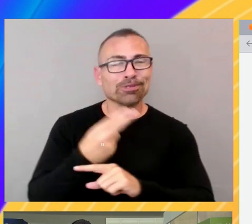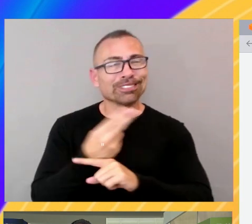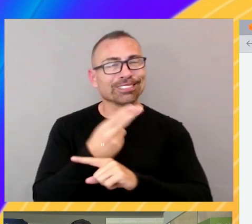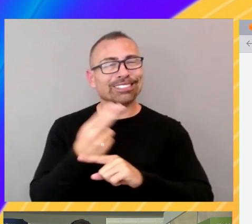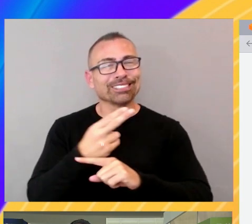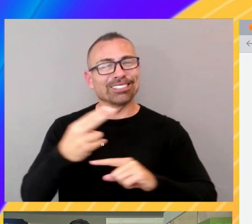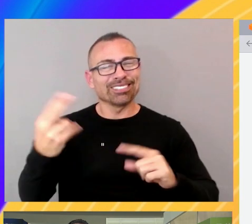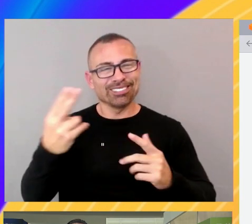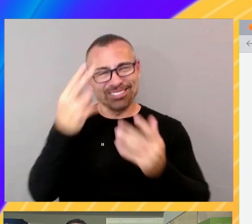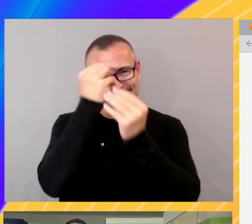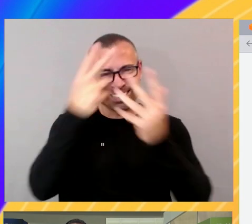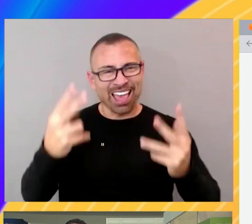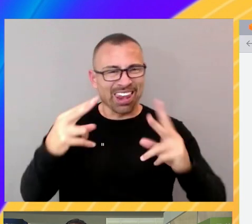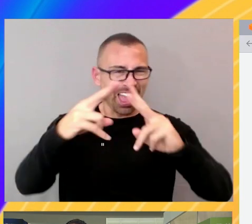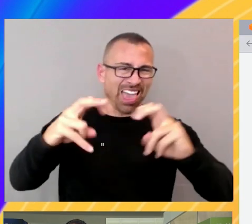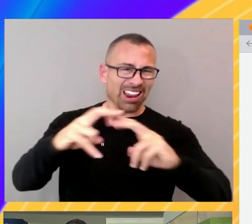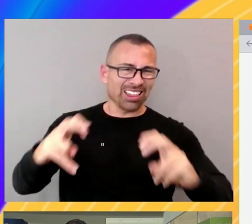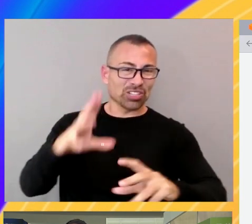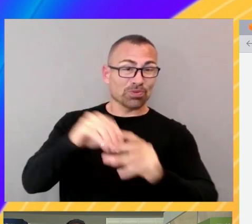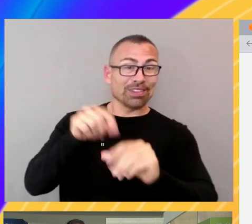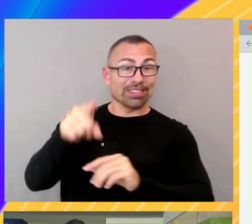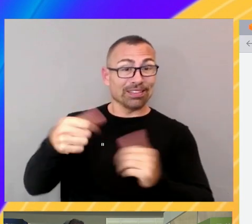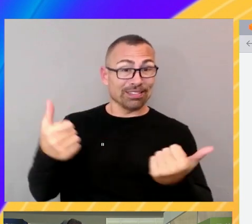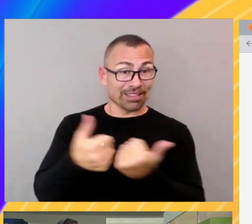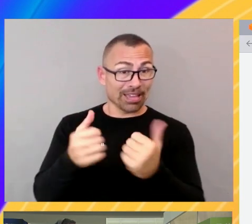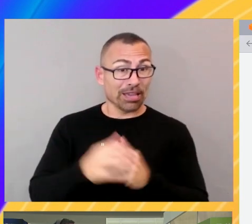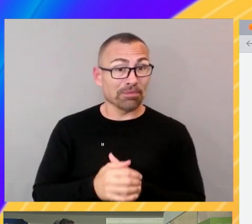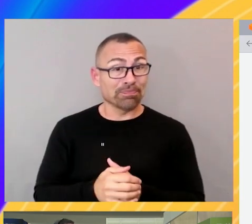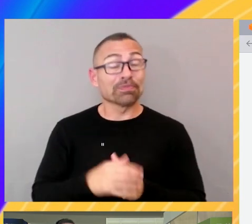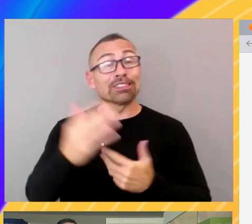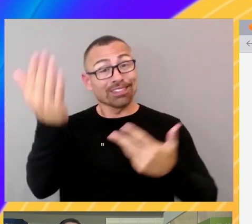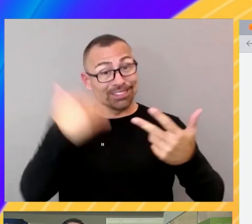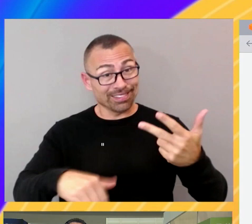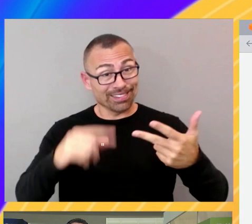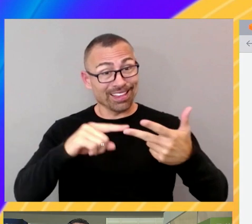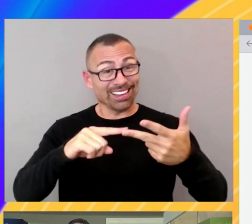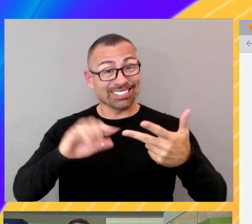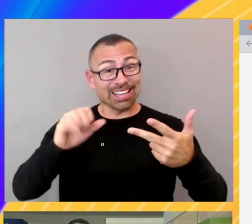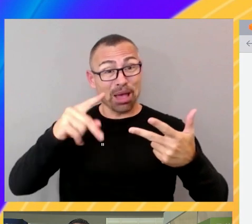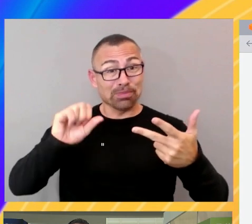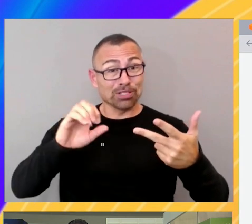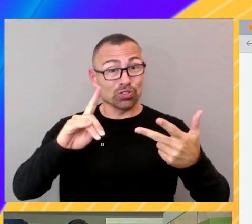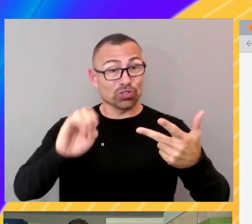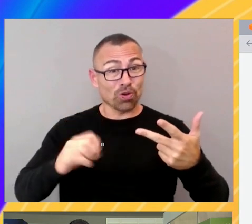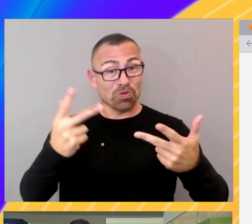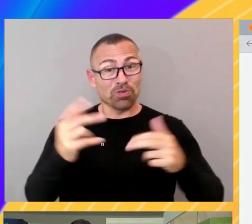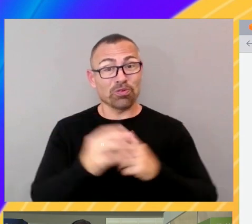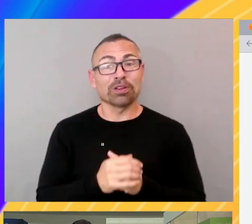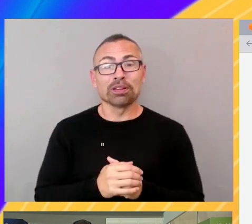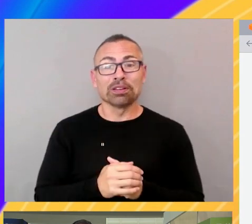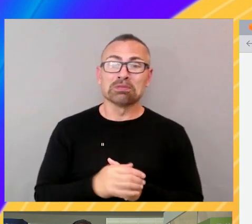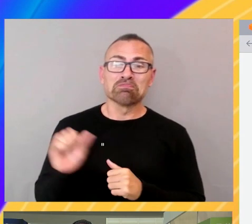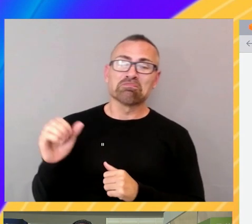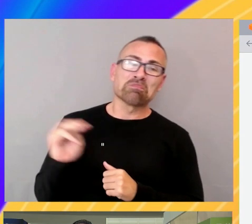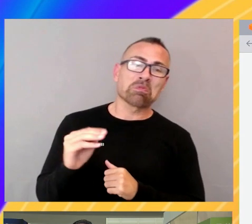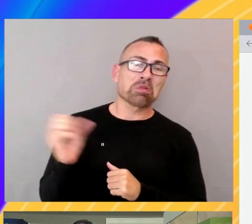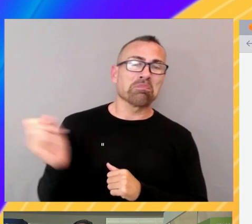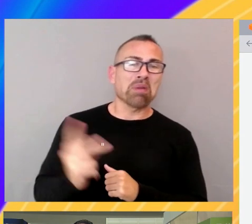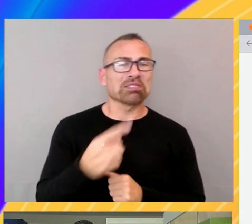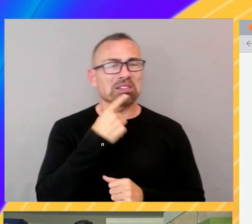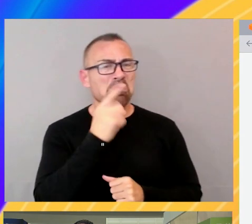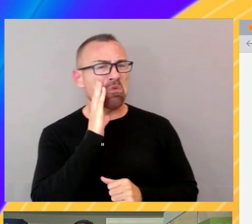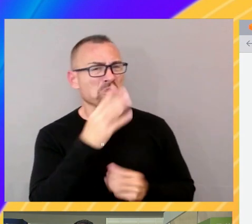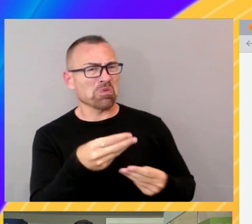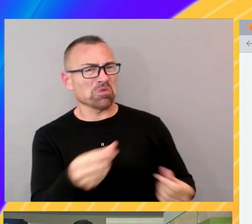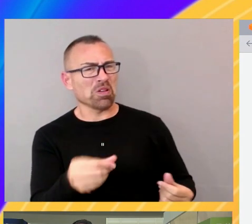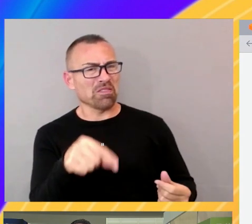game. So we came back on episode 3 and said, hey, let's go ahead and solve this. So Sam came back and said, we're going to solve this thing. And then we gave home